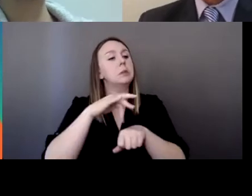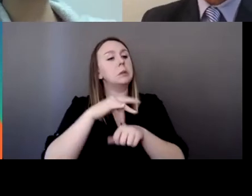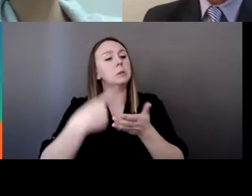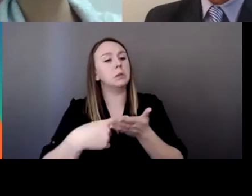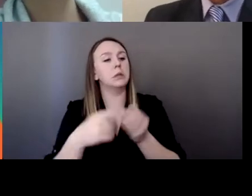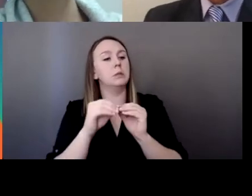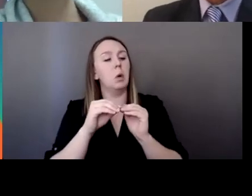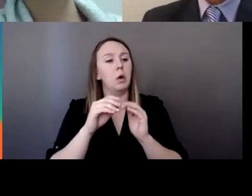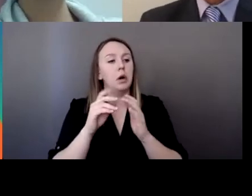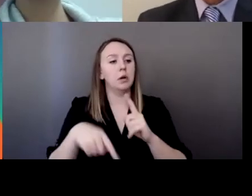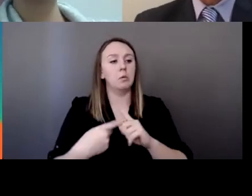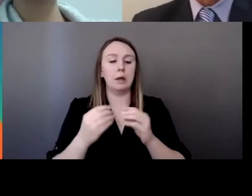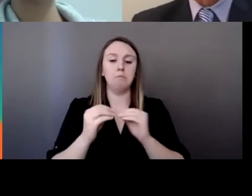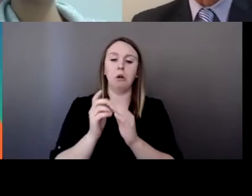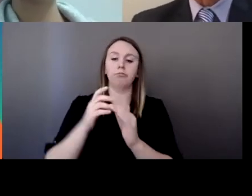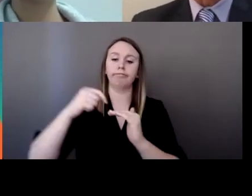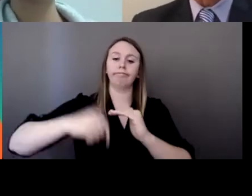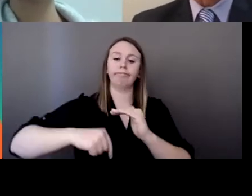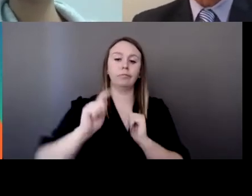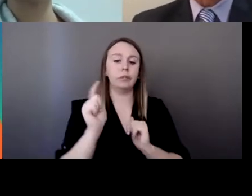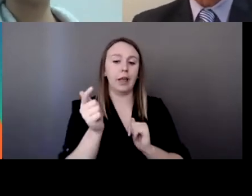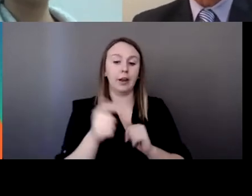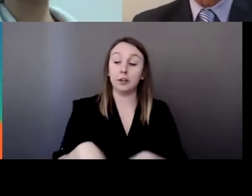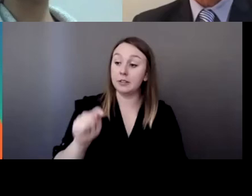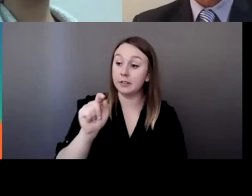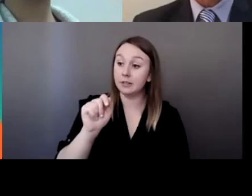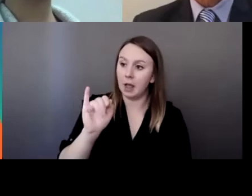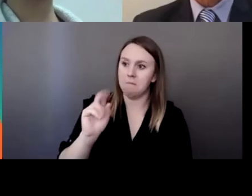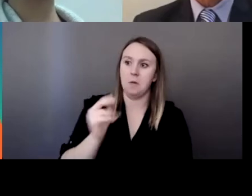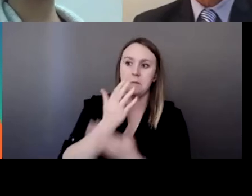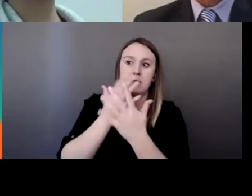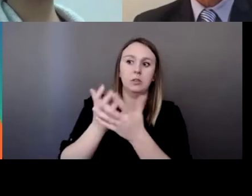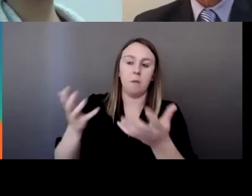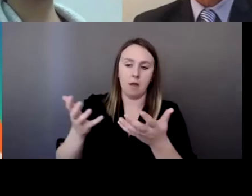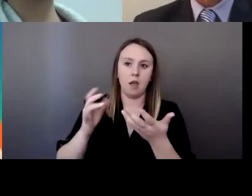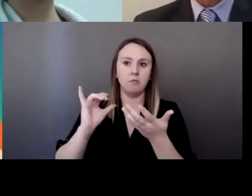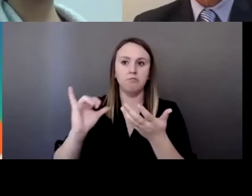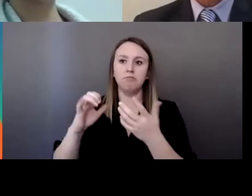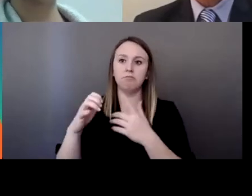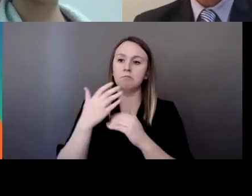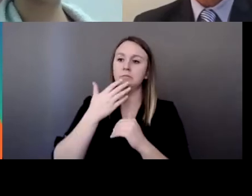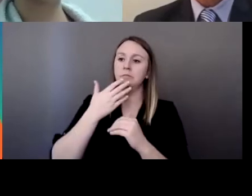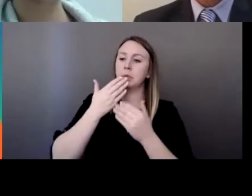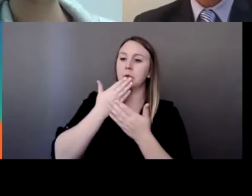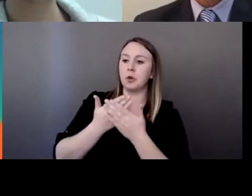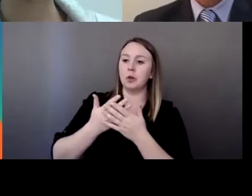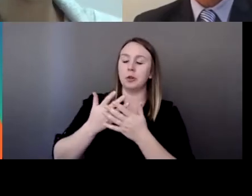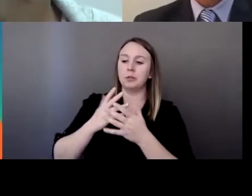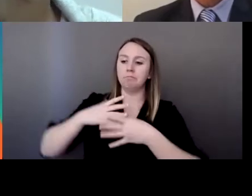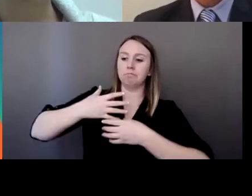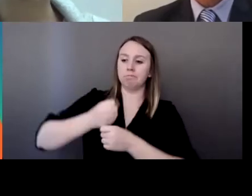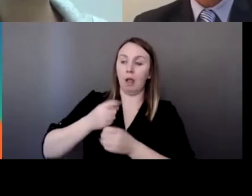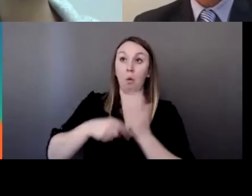into our forum a little more. Yeah, no, thank you so much. That was a great recap of what I think I know from that